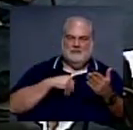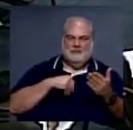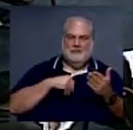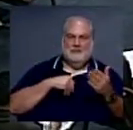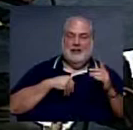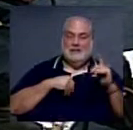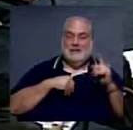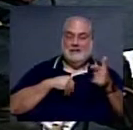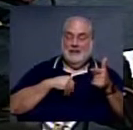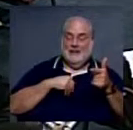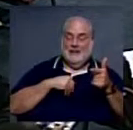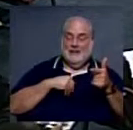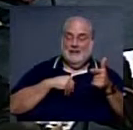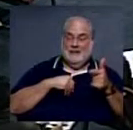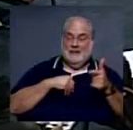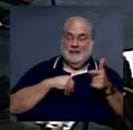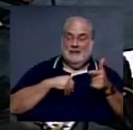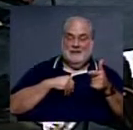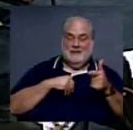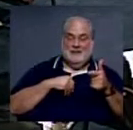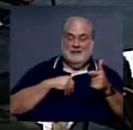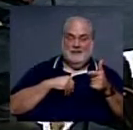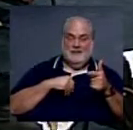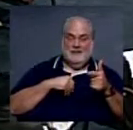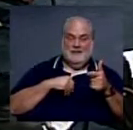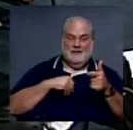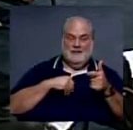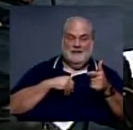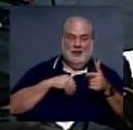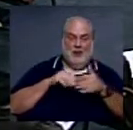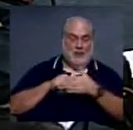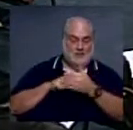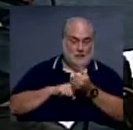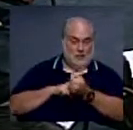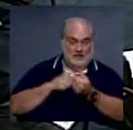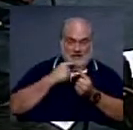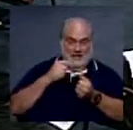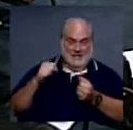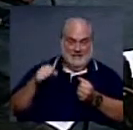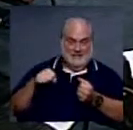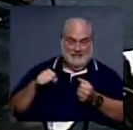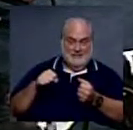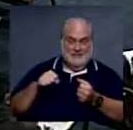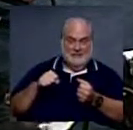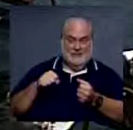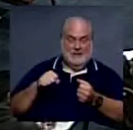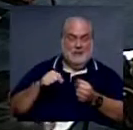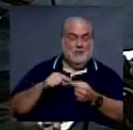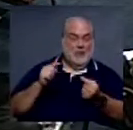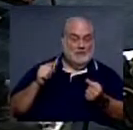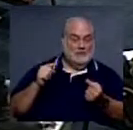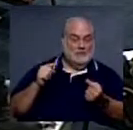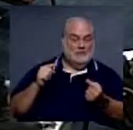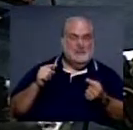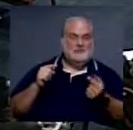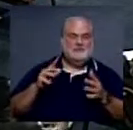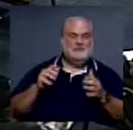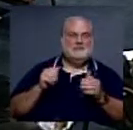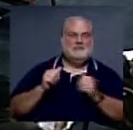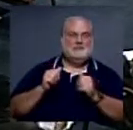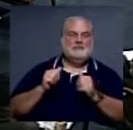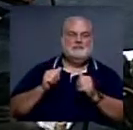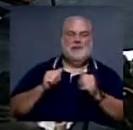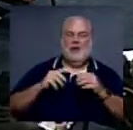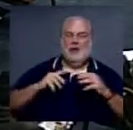There's a motion and a second to adopt the resolution. All in favor indicate by saying aye. Aye. Opposed say nay.